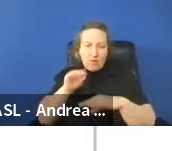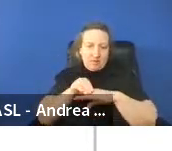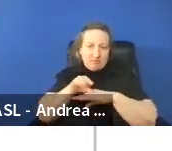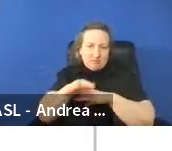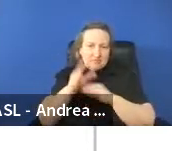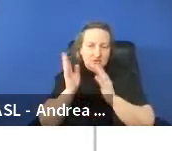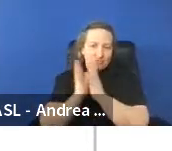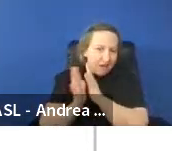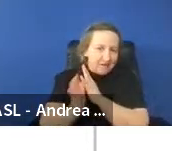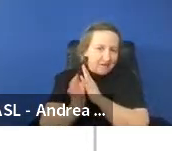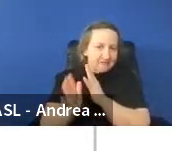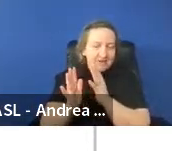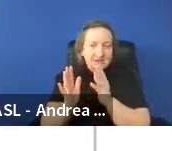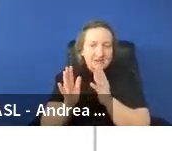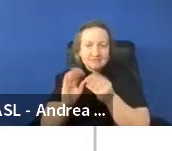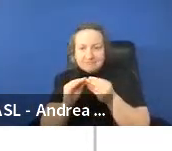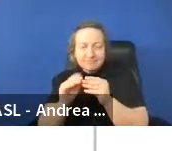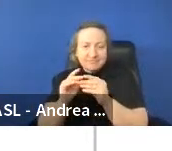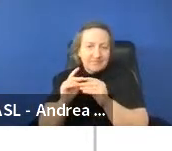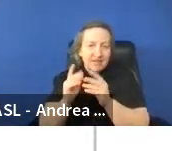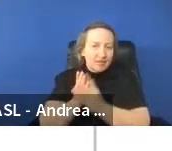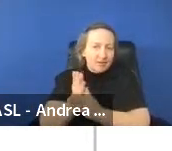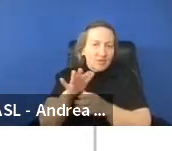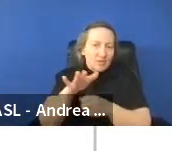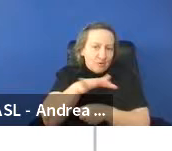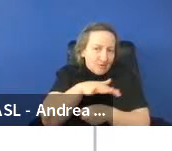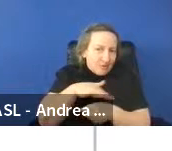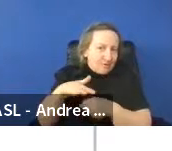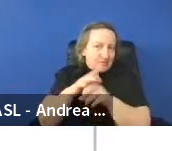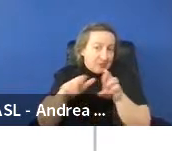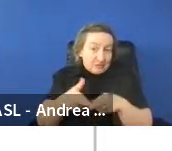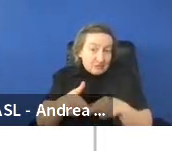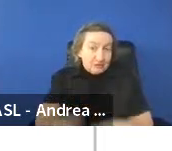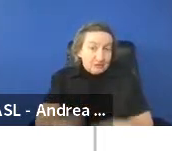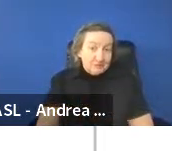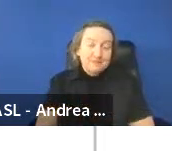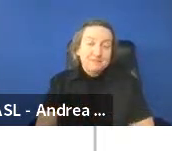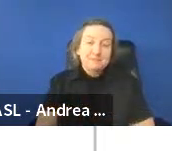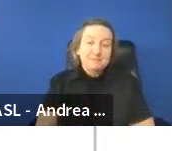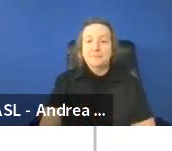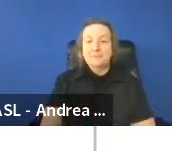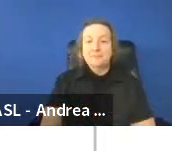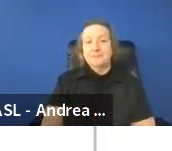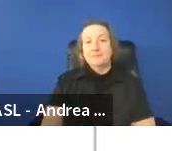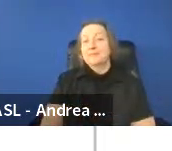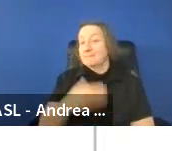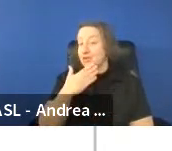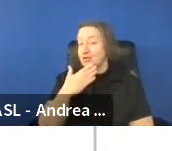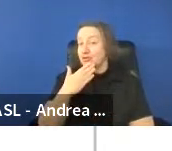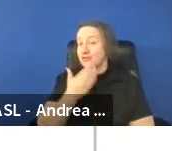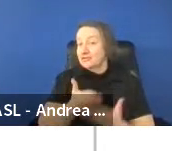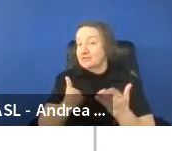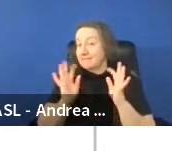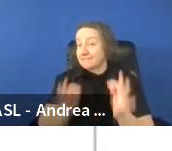flows throughout the region. So it's good stuff.